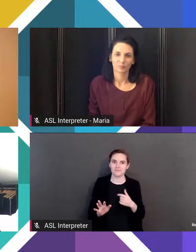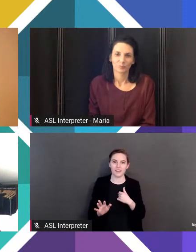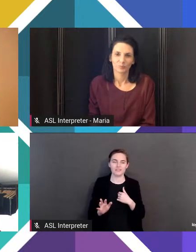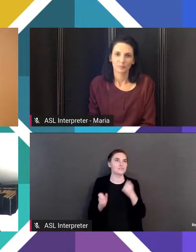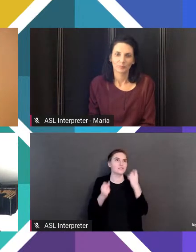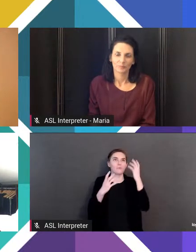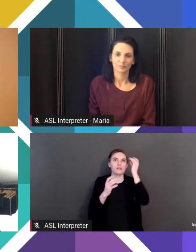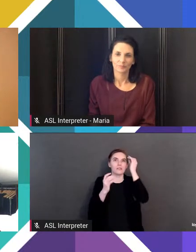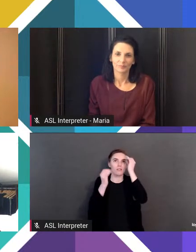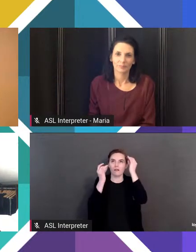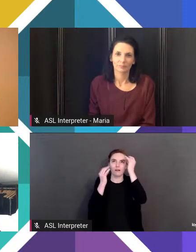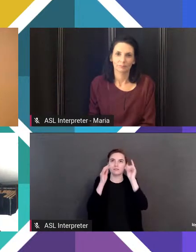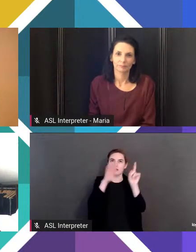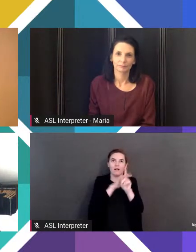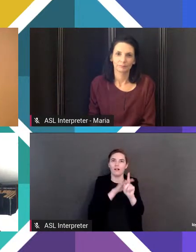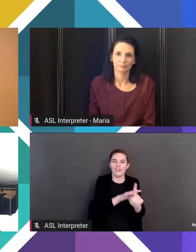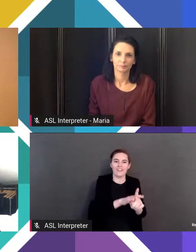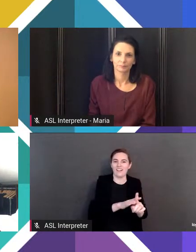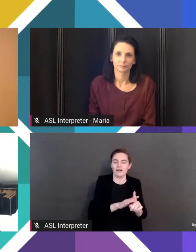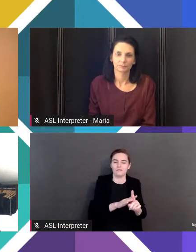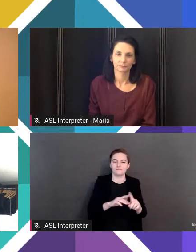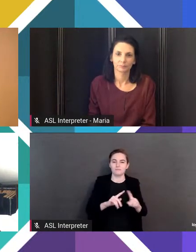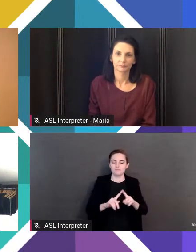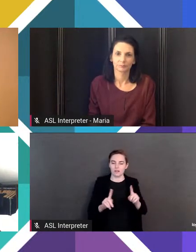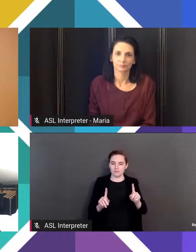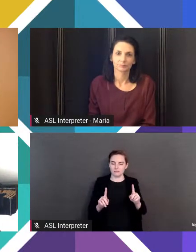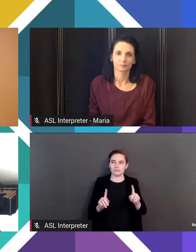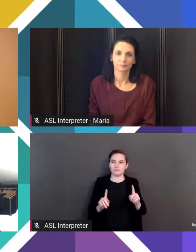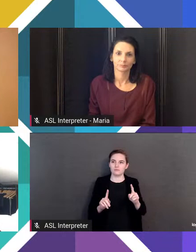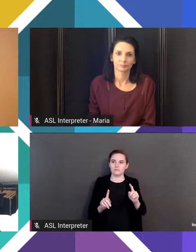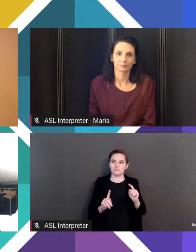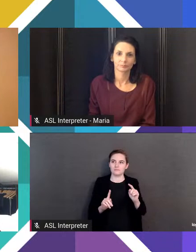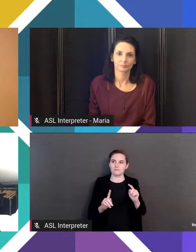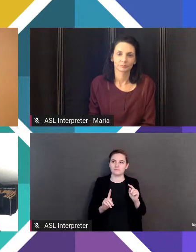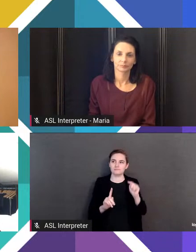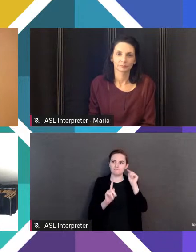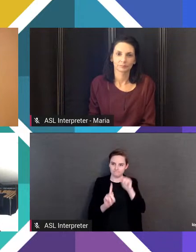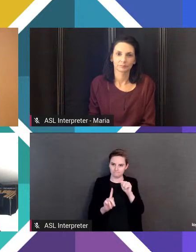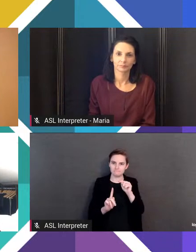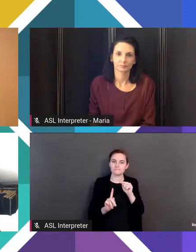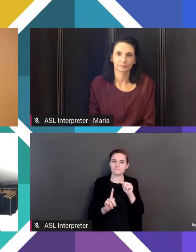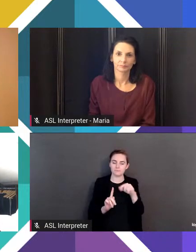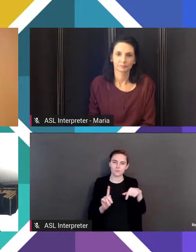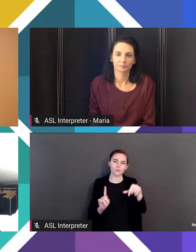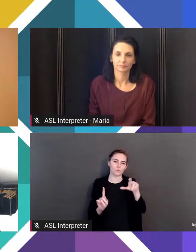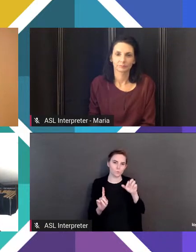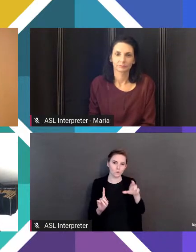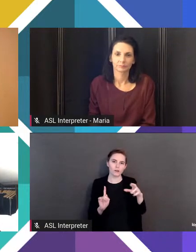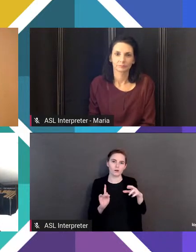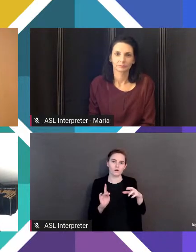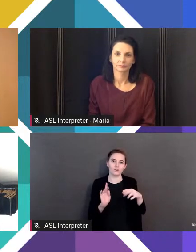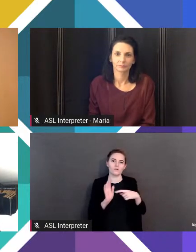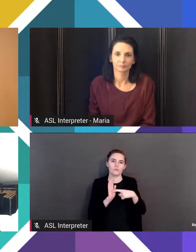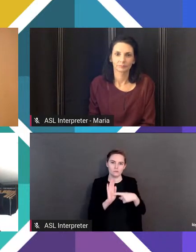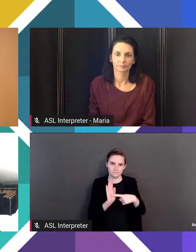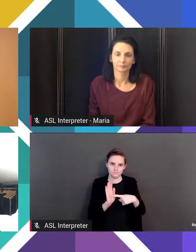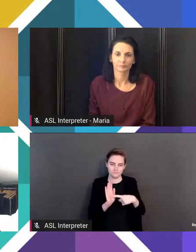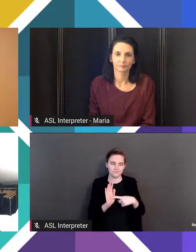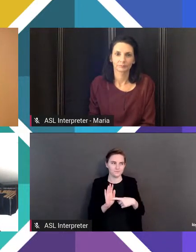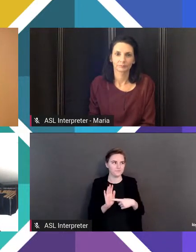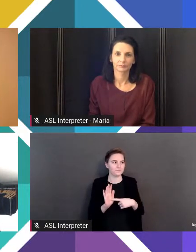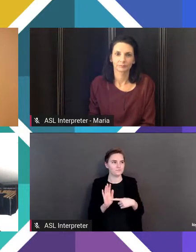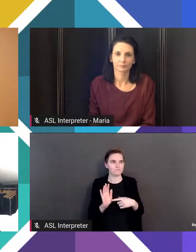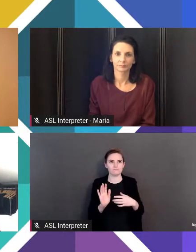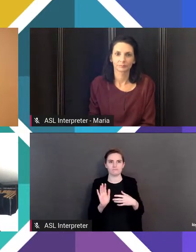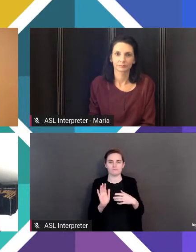thoughts also at the same time, but I pinpointed thinking about like queer representation in terms of like my art